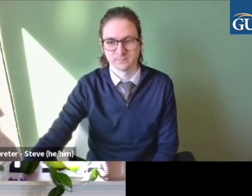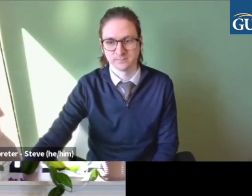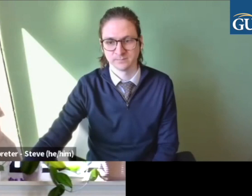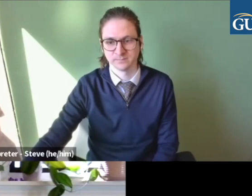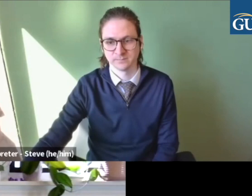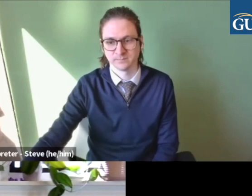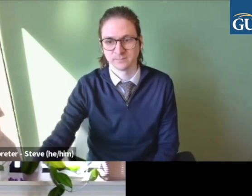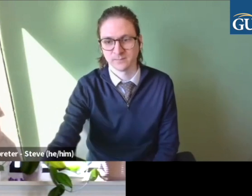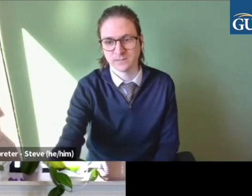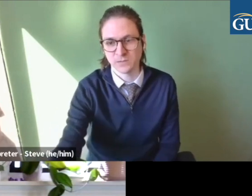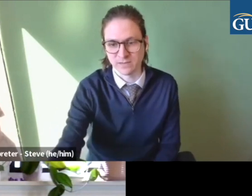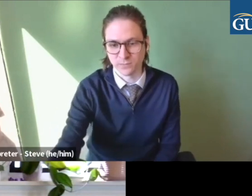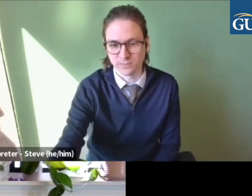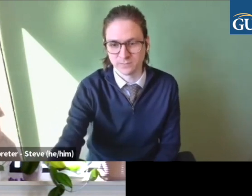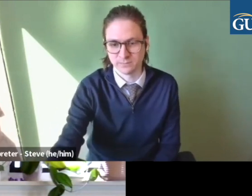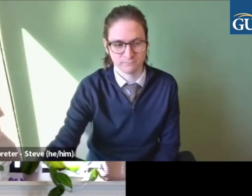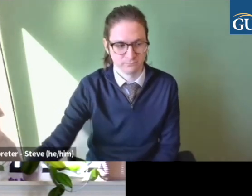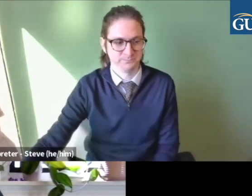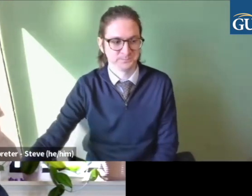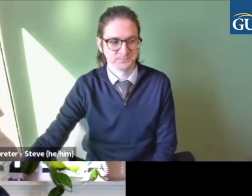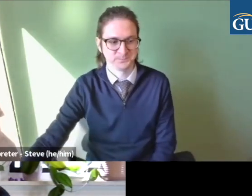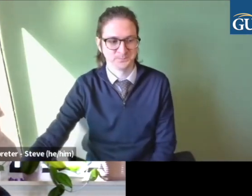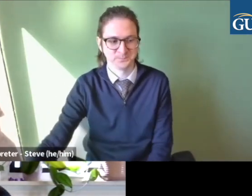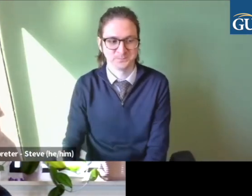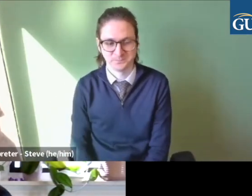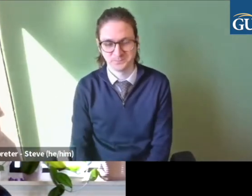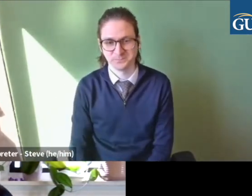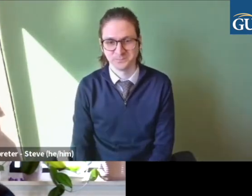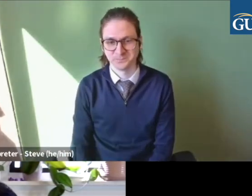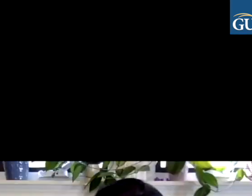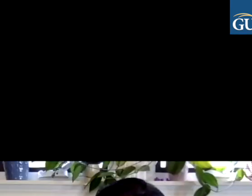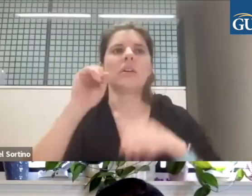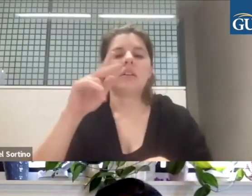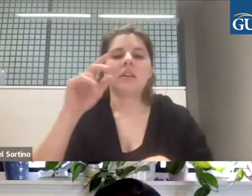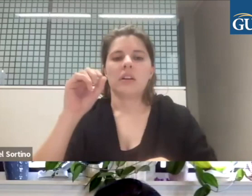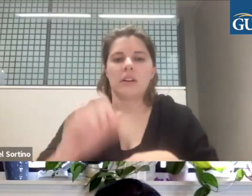screen. Hi there, can everyone see me? Good.